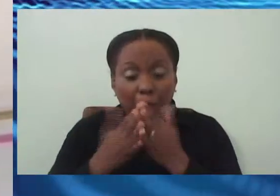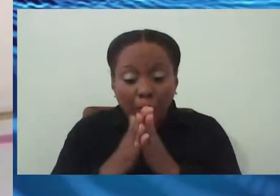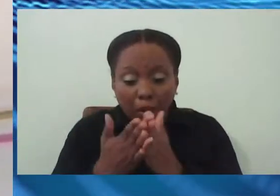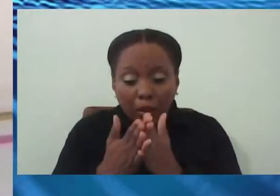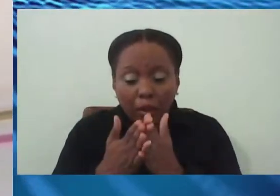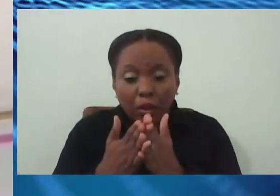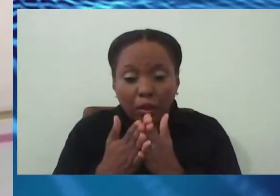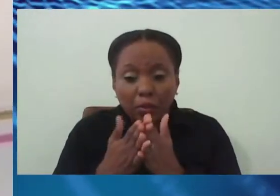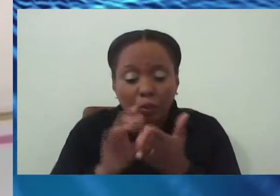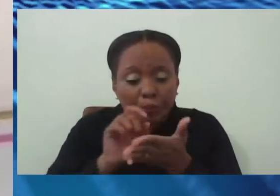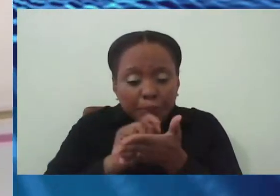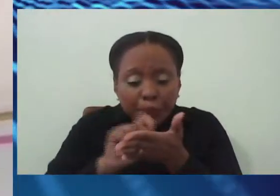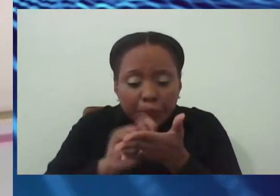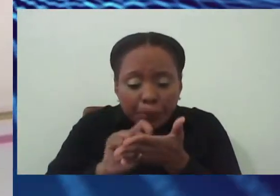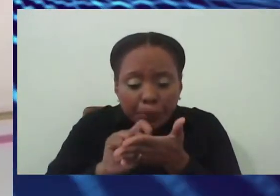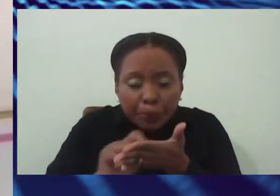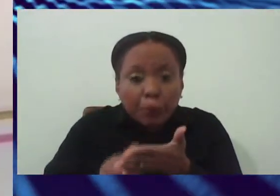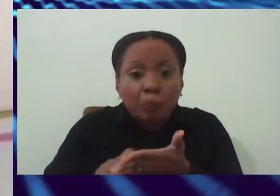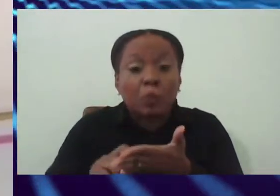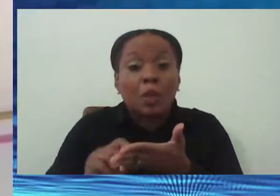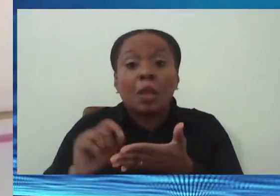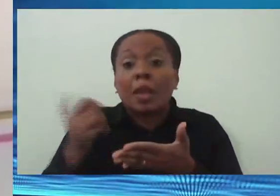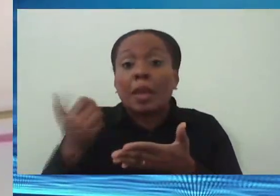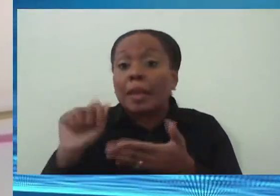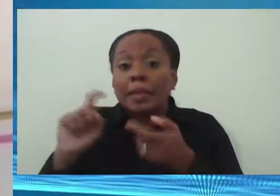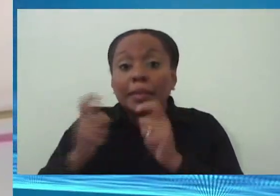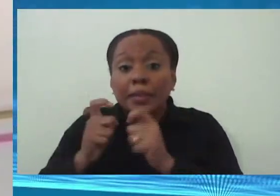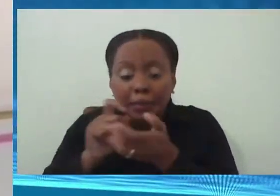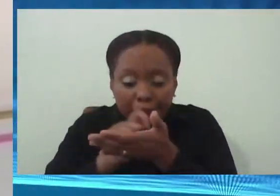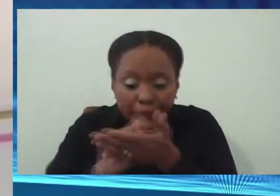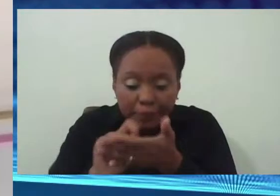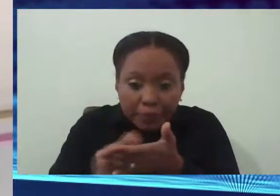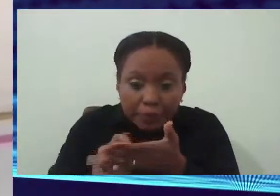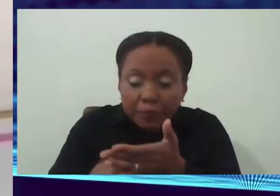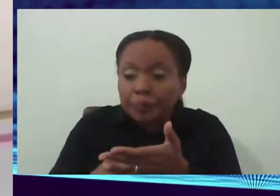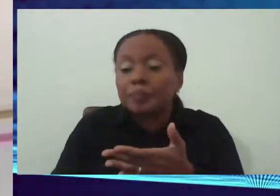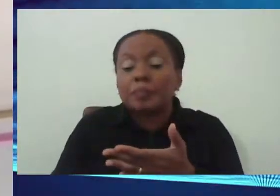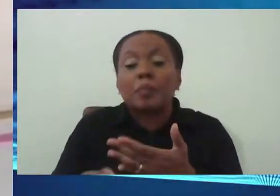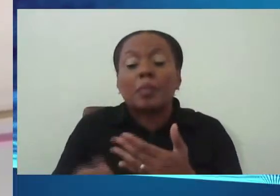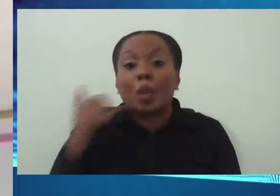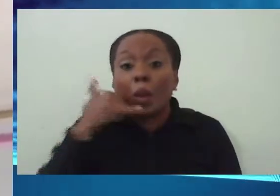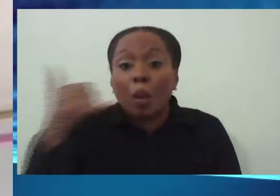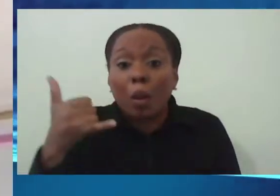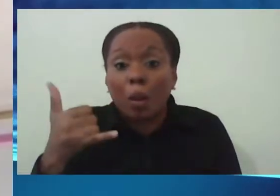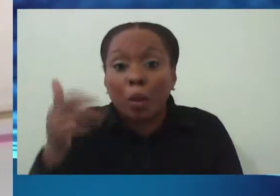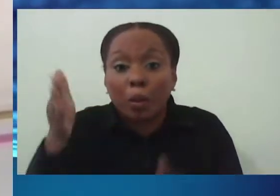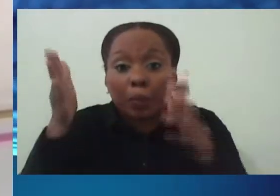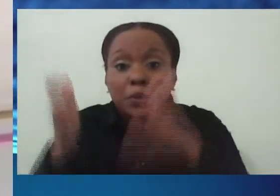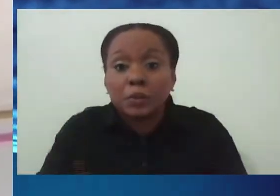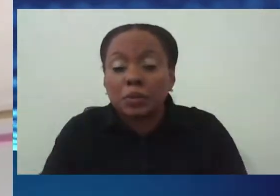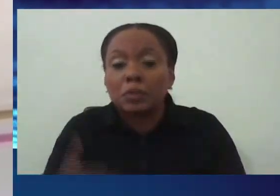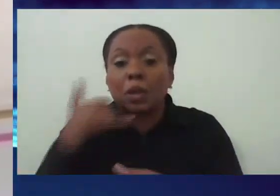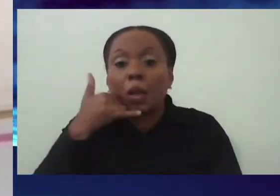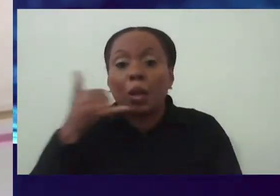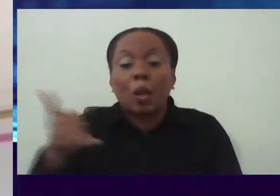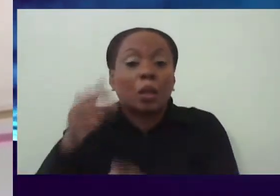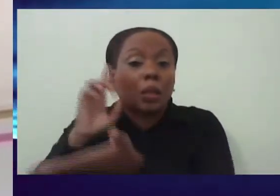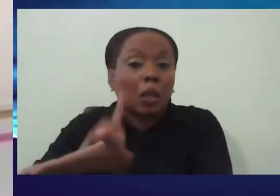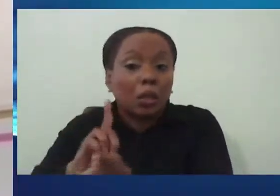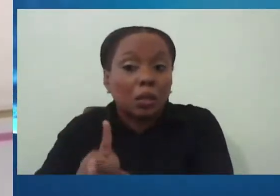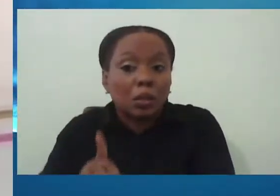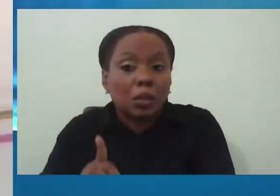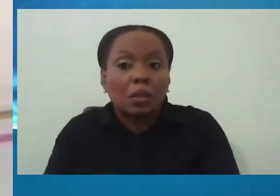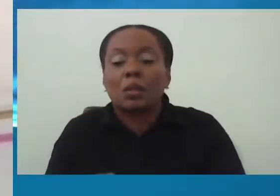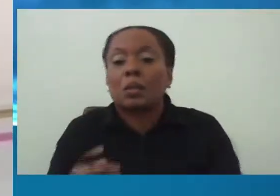yourself. If you notice any changes, contact the person who usually sees you. If you don't have access to that individual, you always